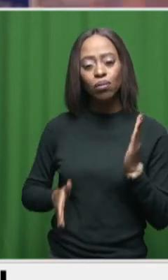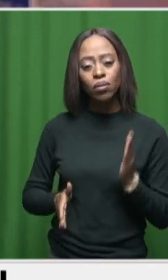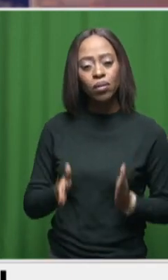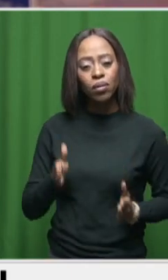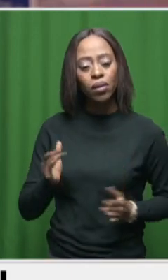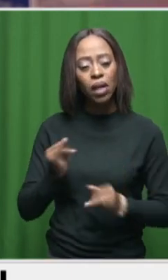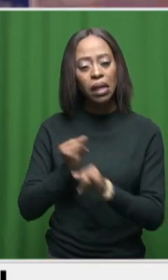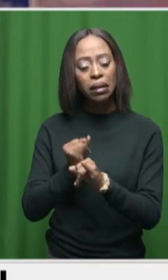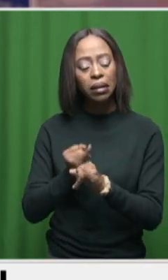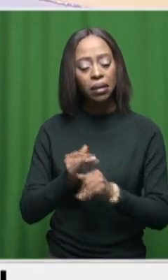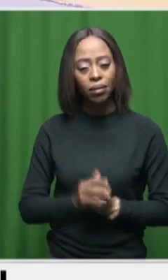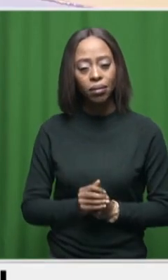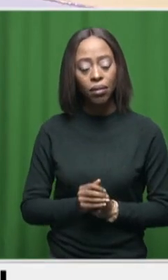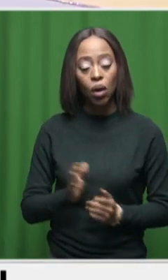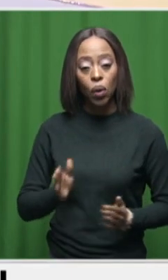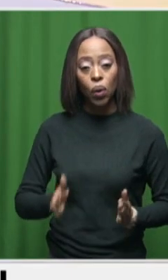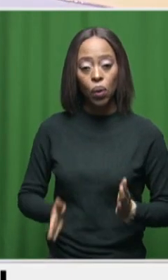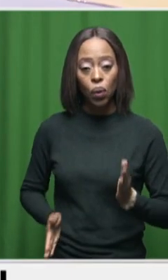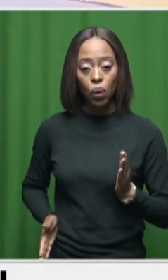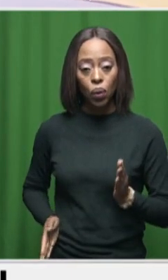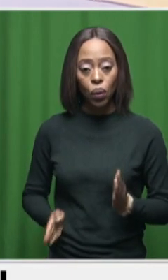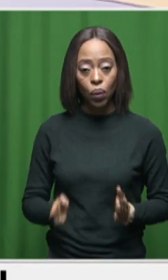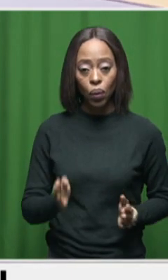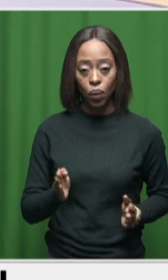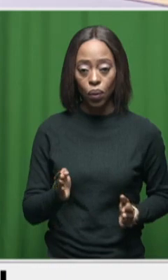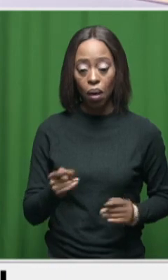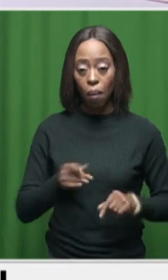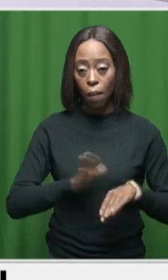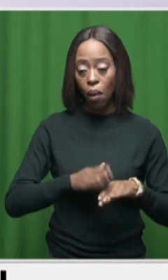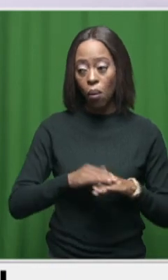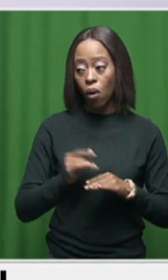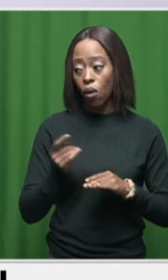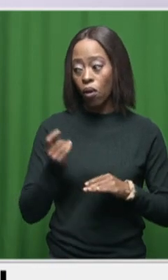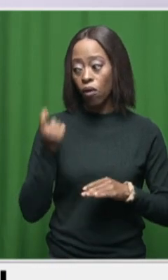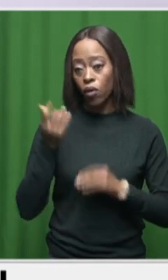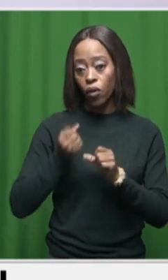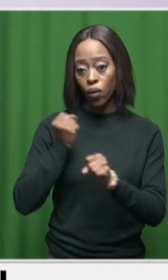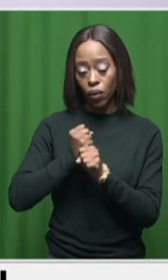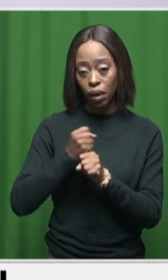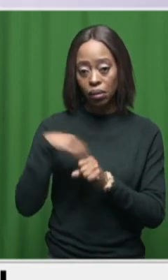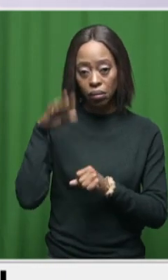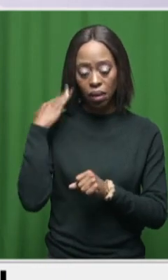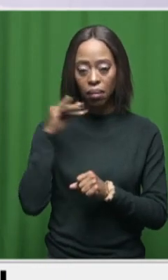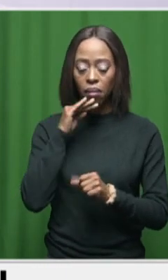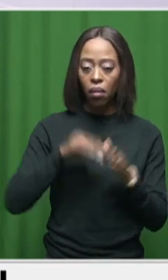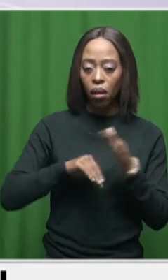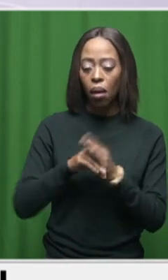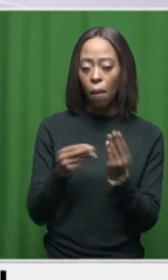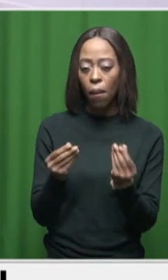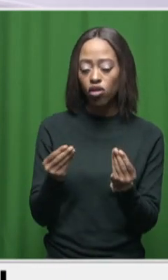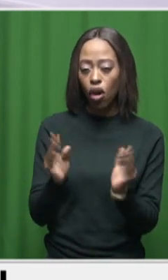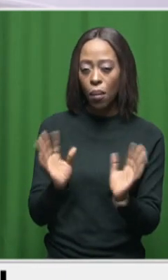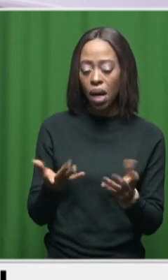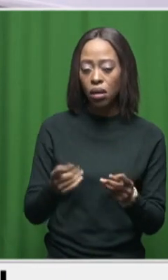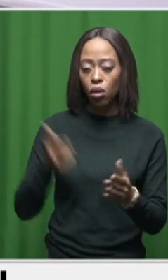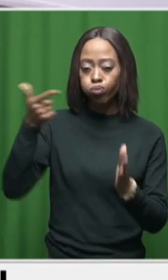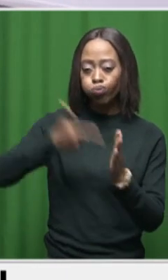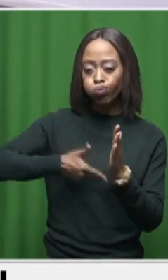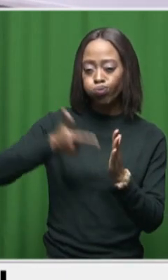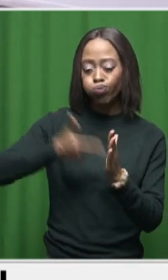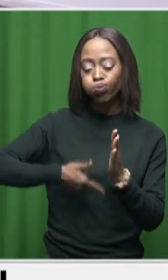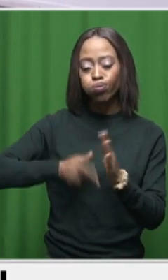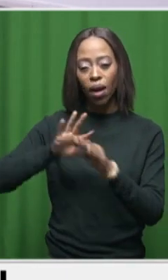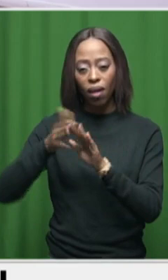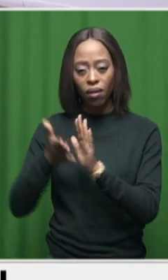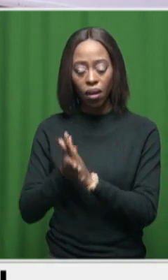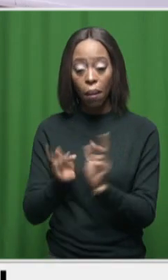in this industry. I think robotics in general, if we have a look a couple of years ago, it would have most probably been limited to material handling or welding applications,